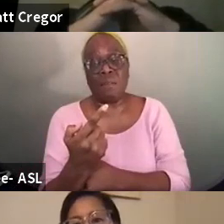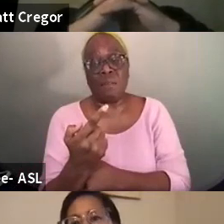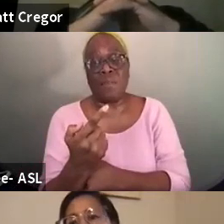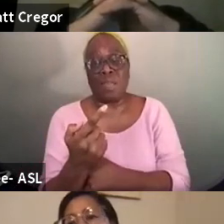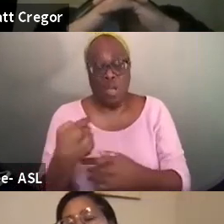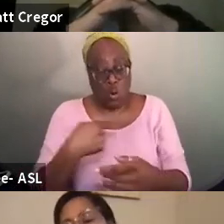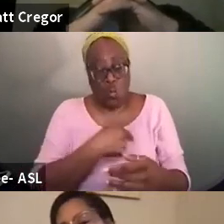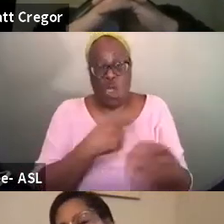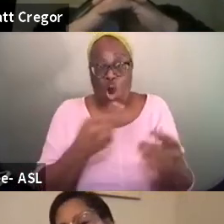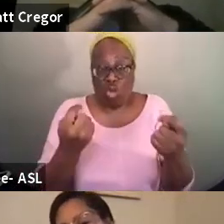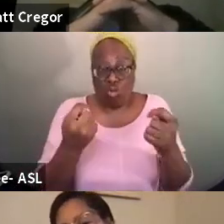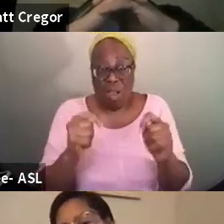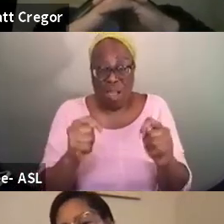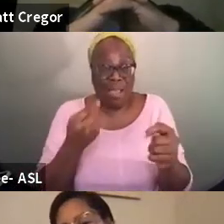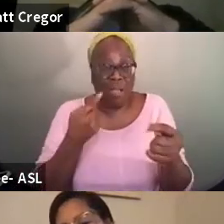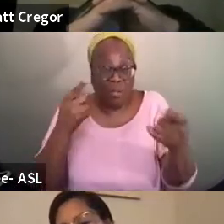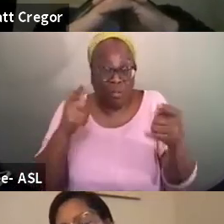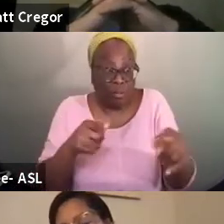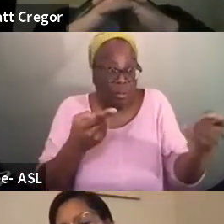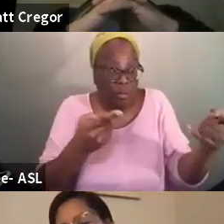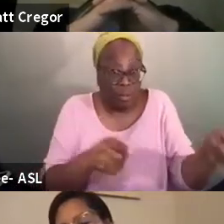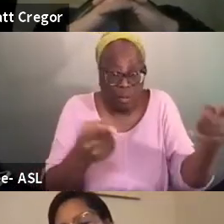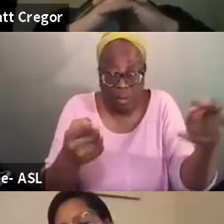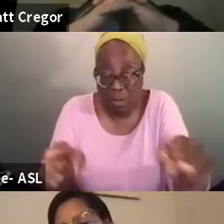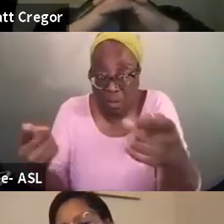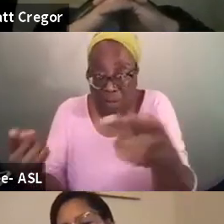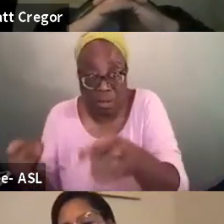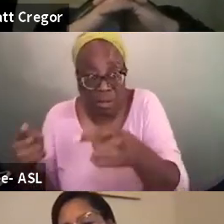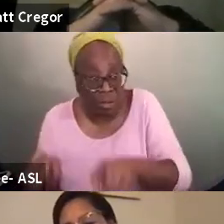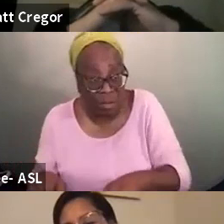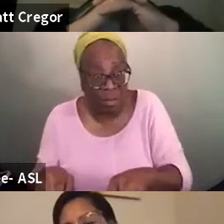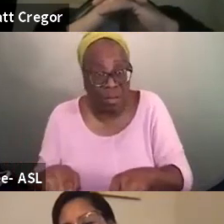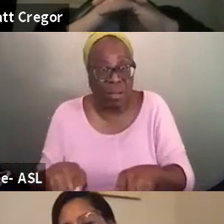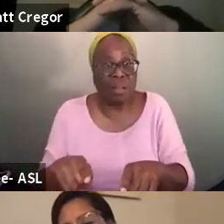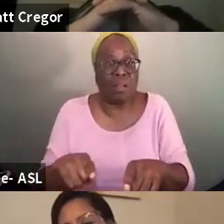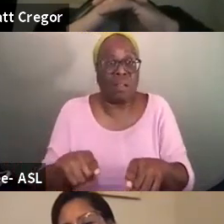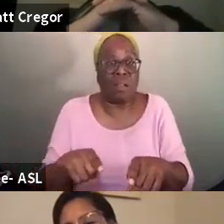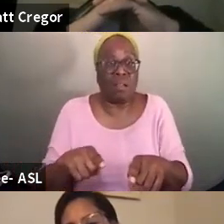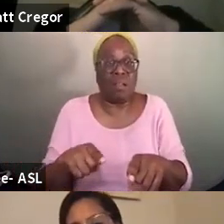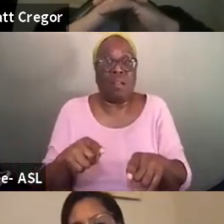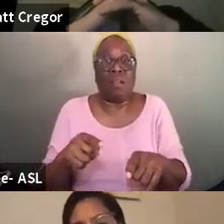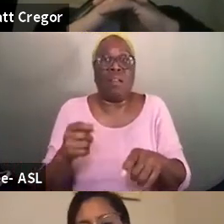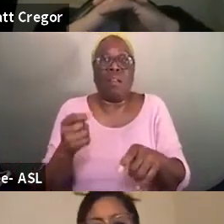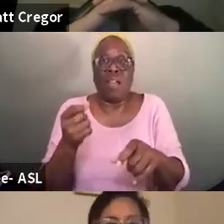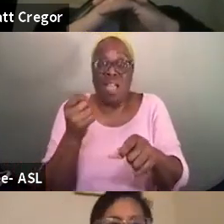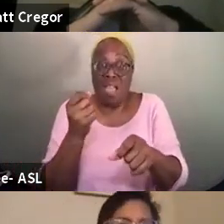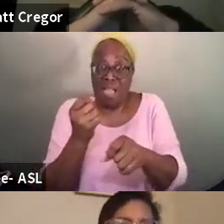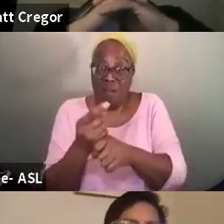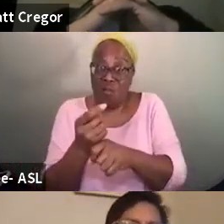consensus for the forest, which is every year beyond fall